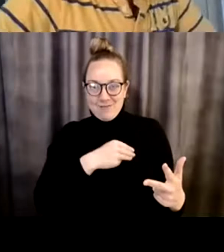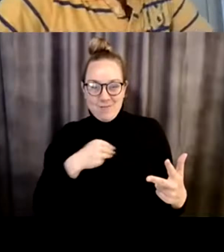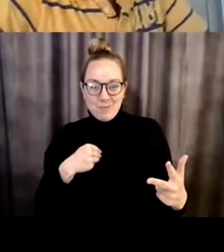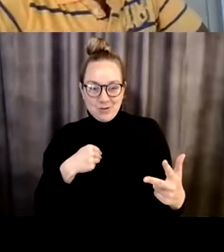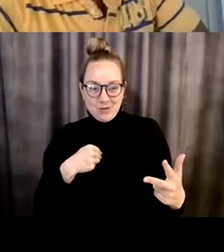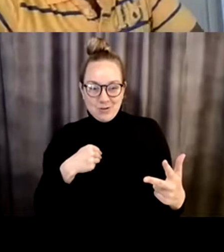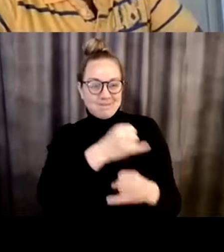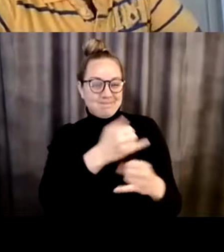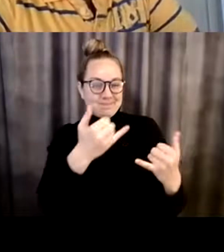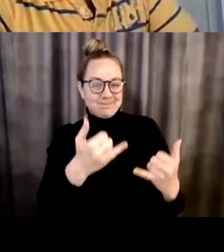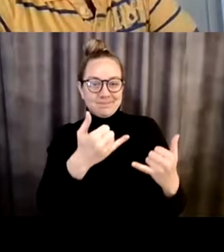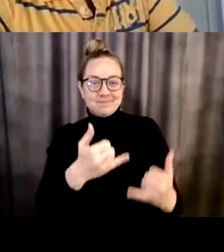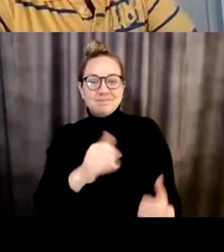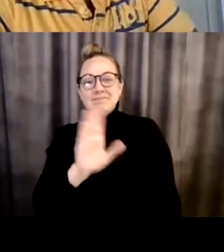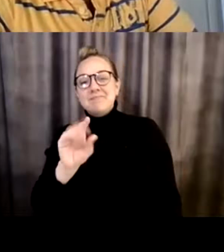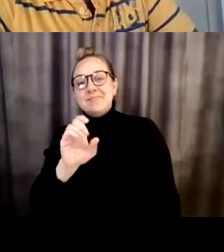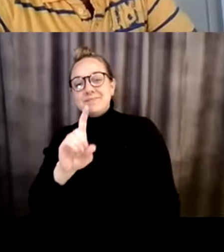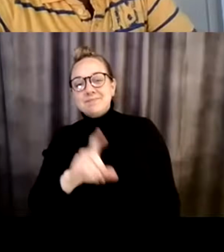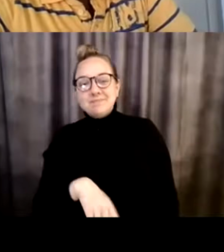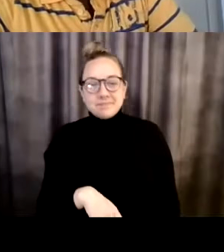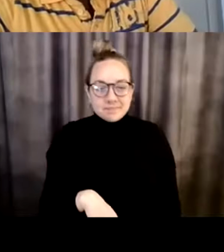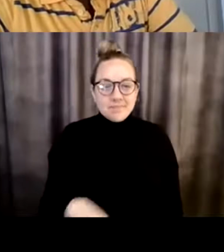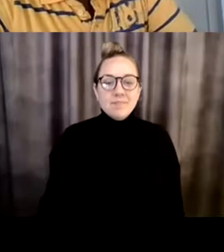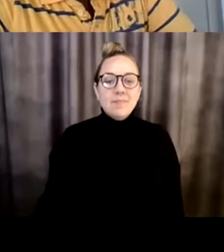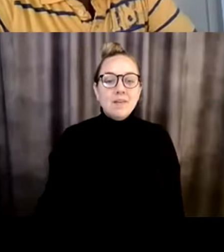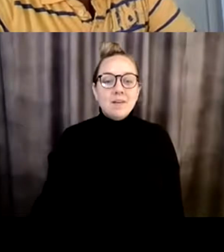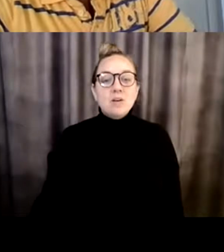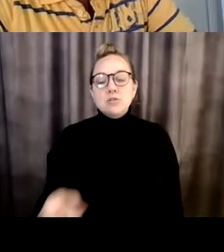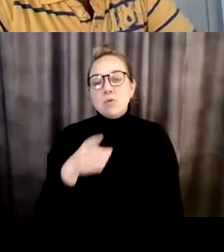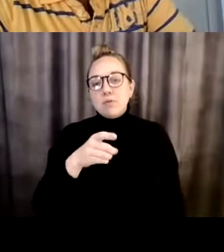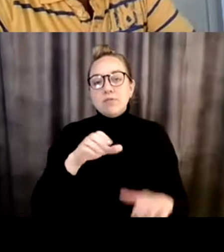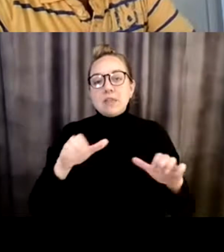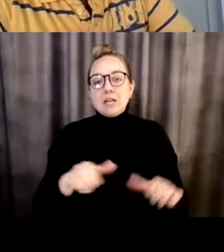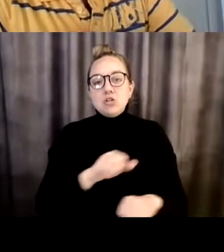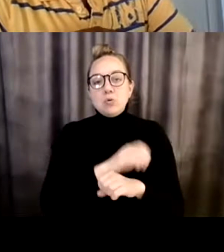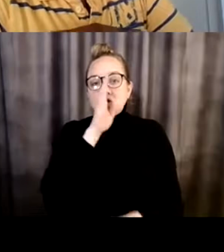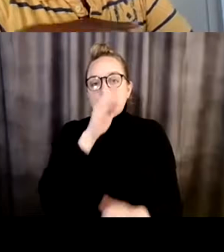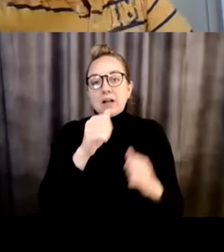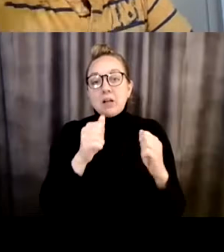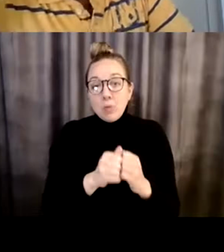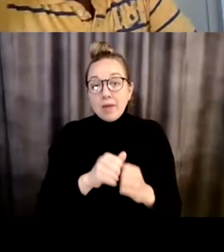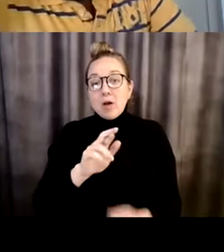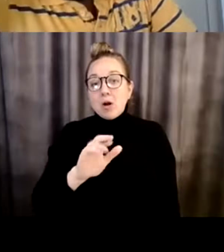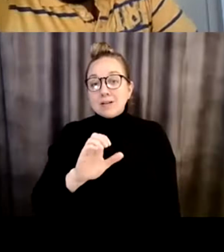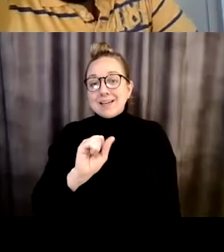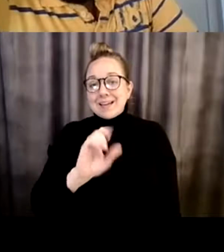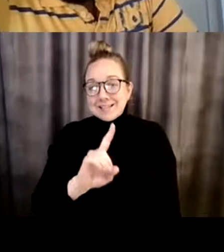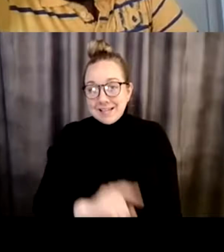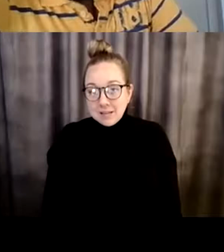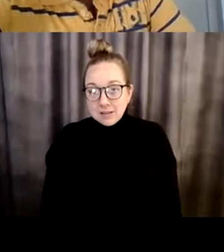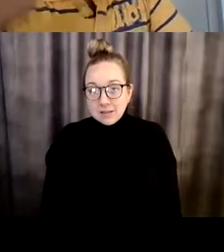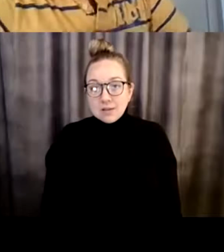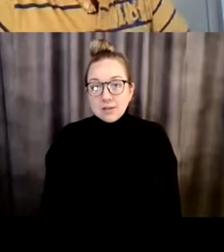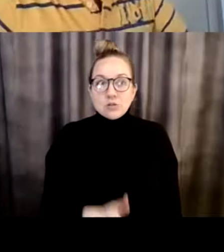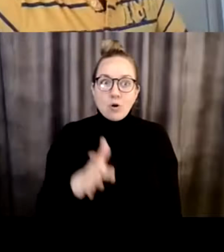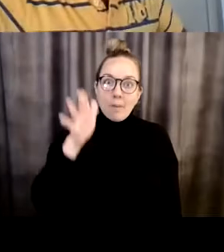who join us in doing work directly with the RCSD. What that looks like is in our in-person world, back when that was